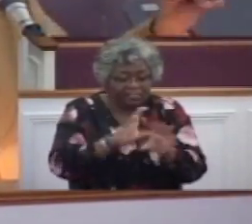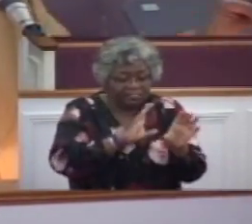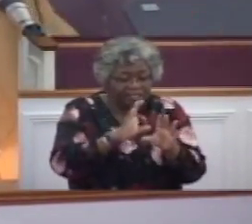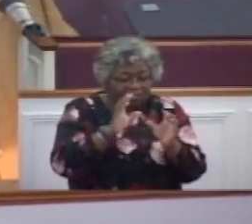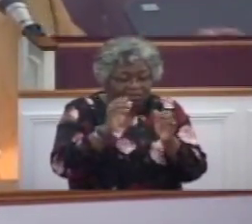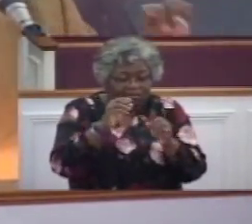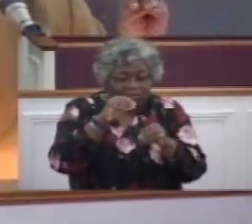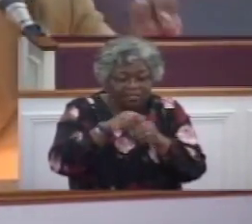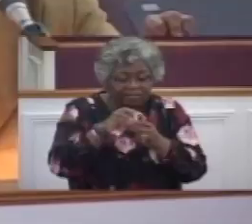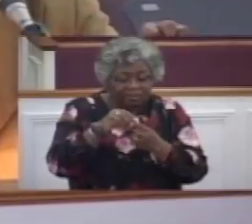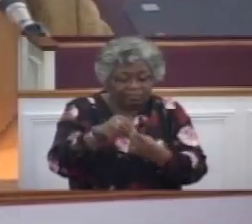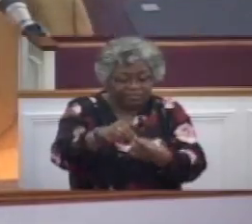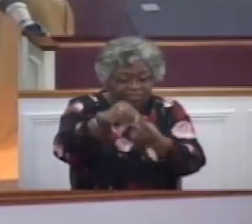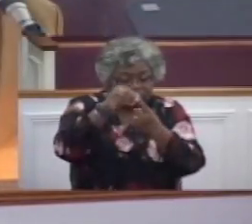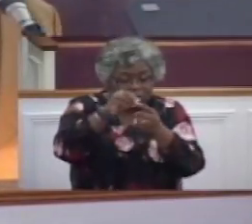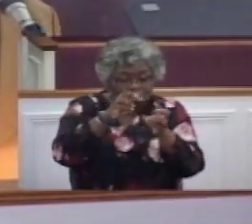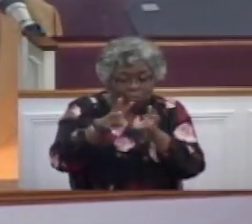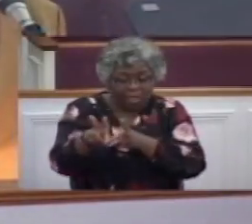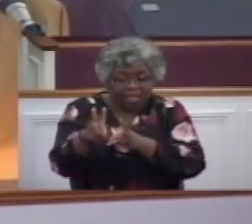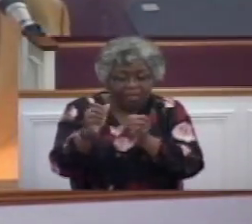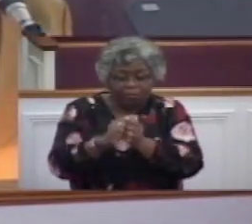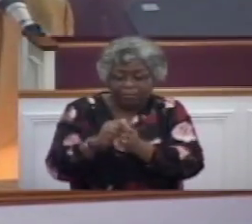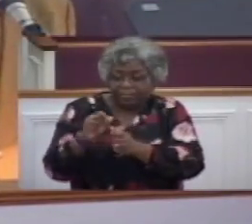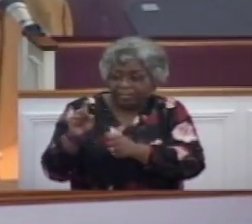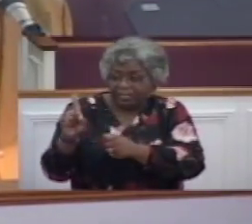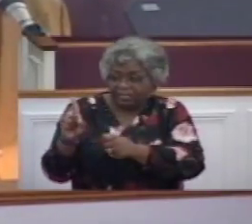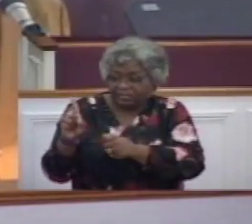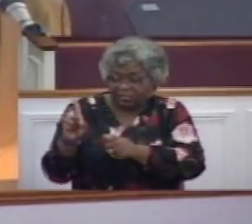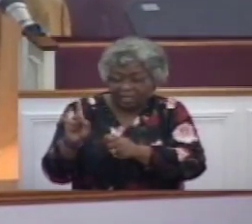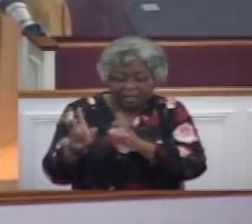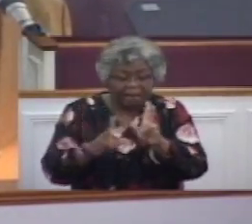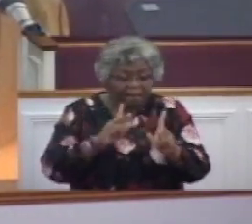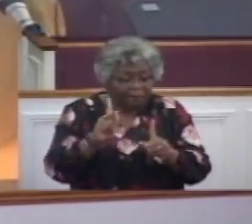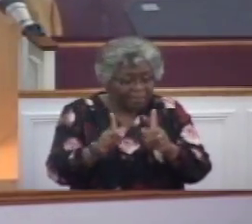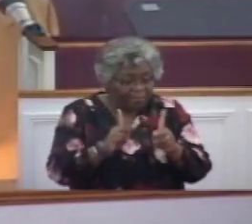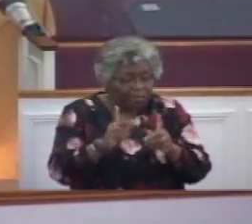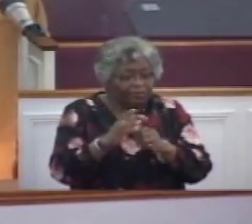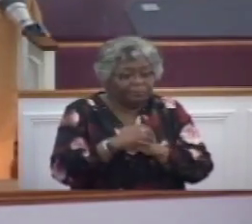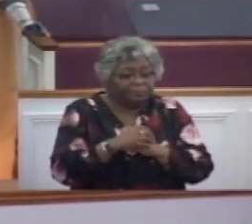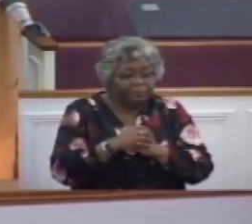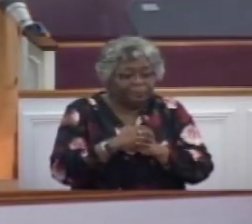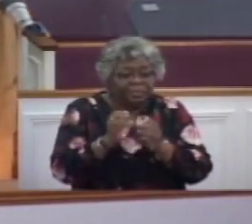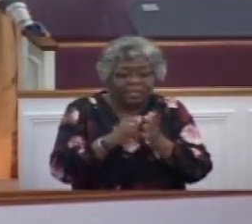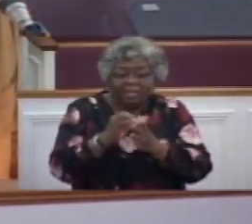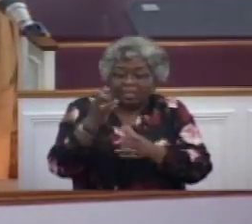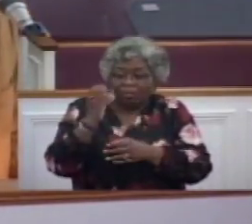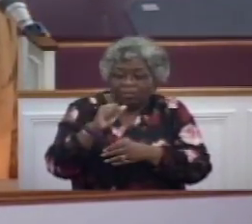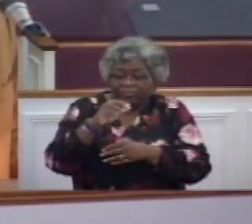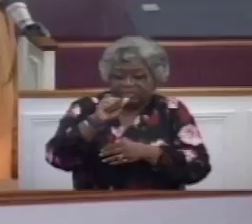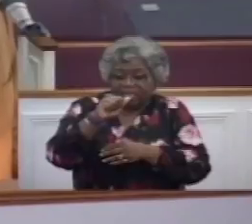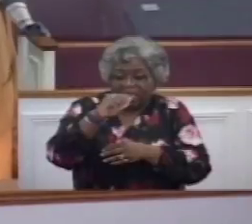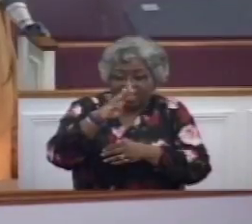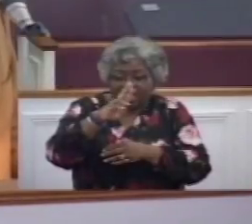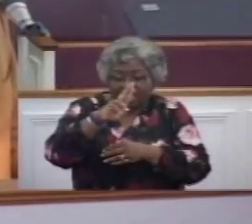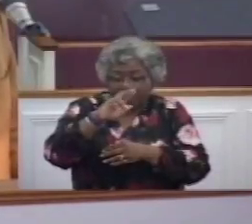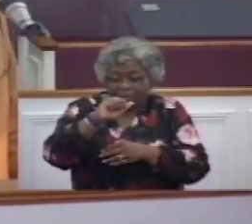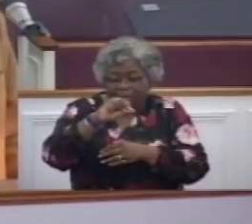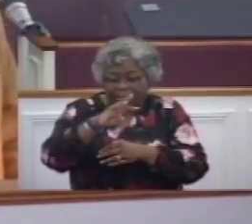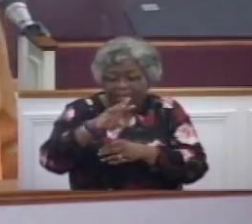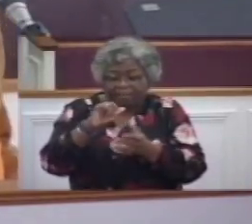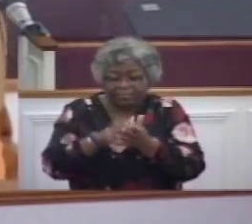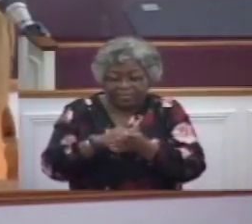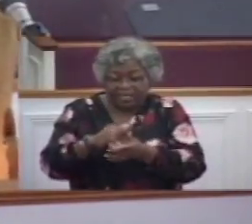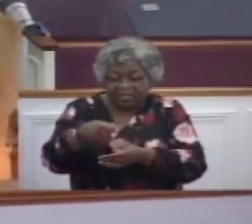in a particular way with his people. Are y'all still with me? It was Abram that God gave